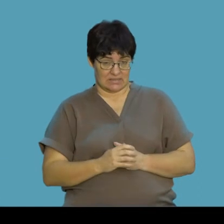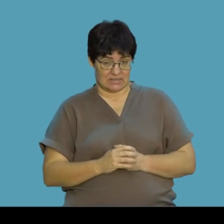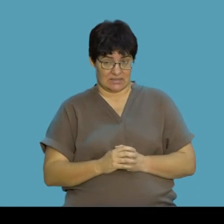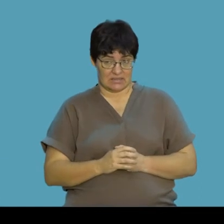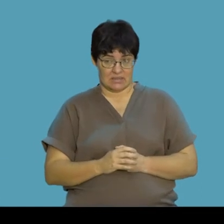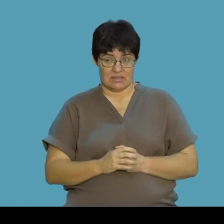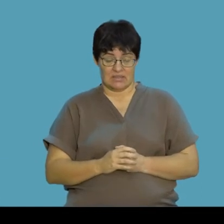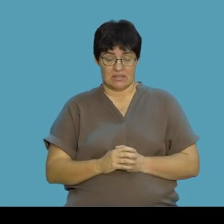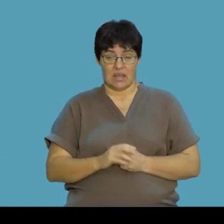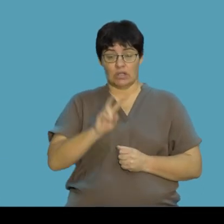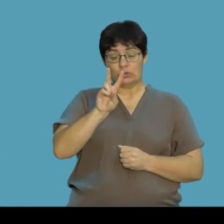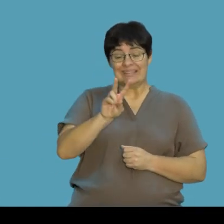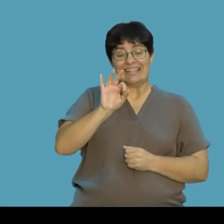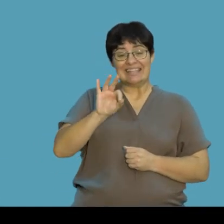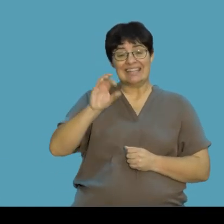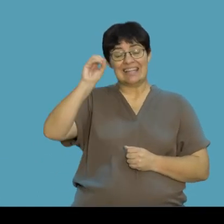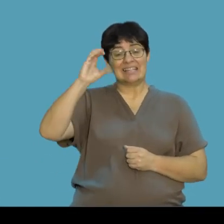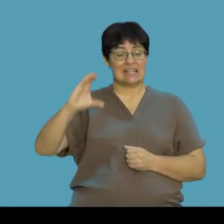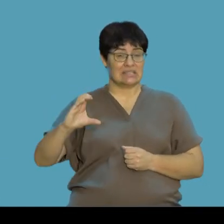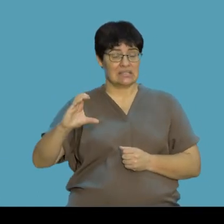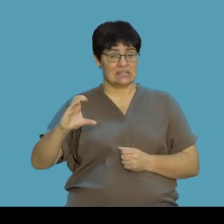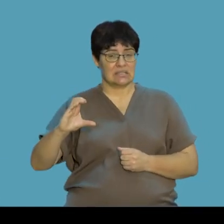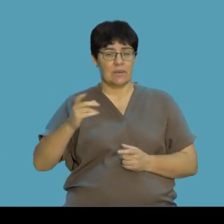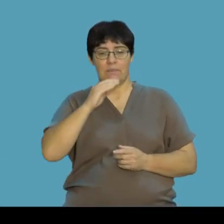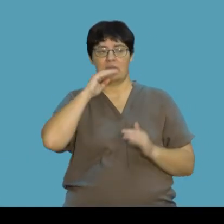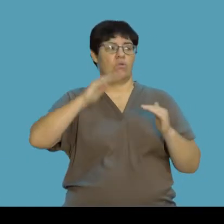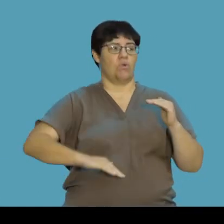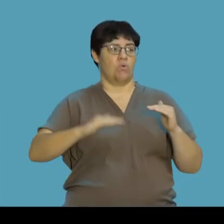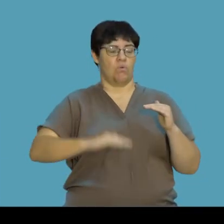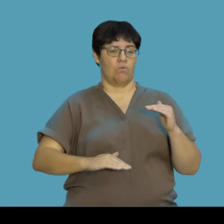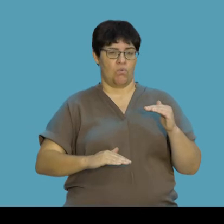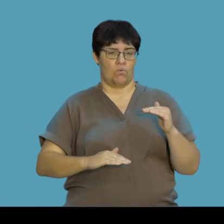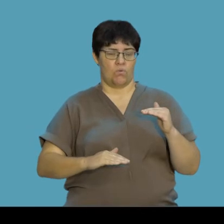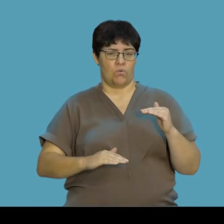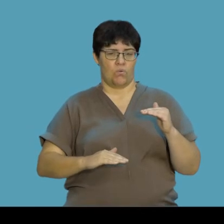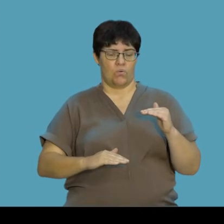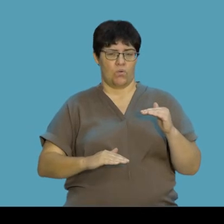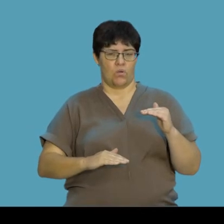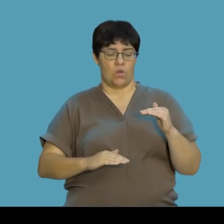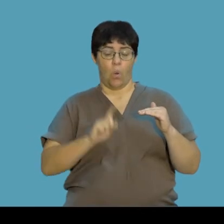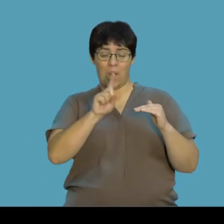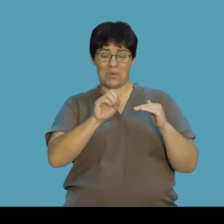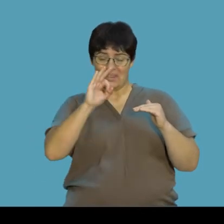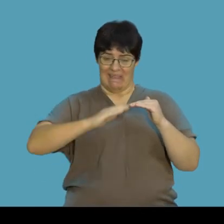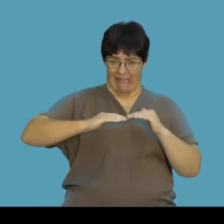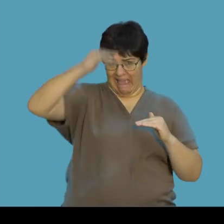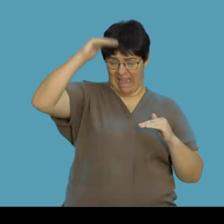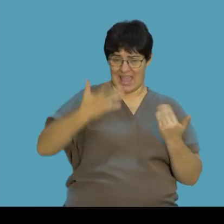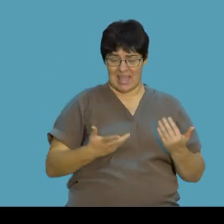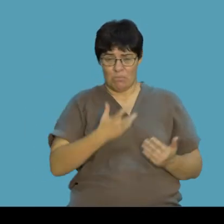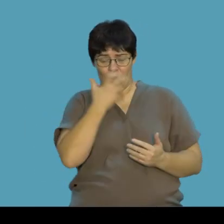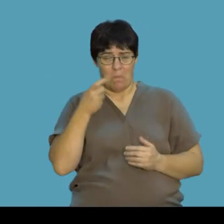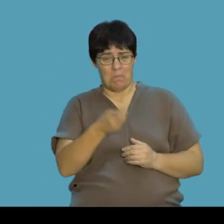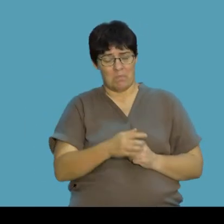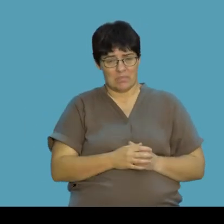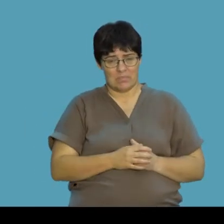So 23 degrees Celsius is actually lower than 113, okay? Now, it